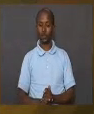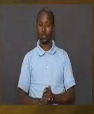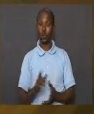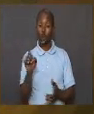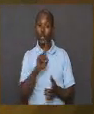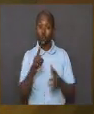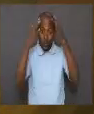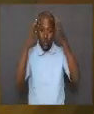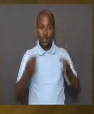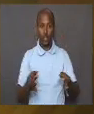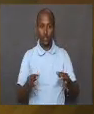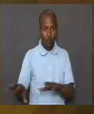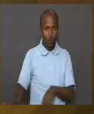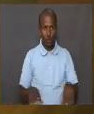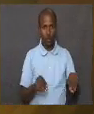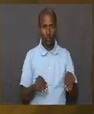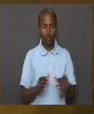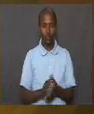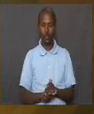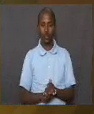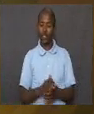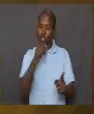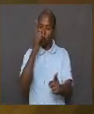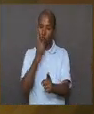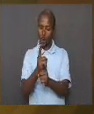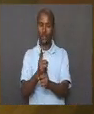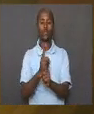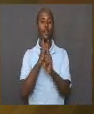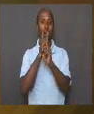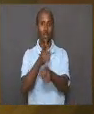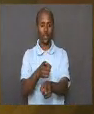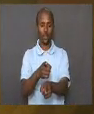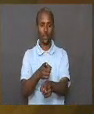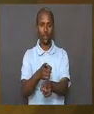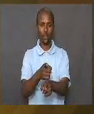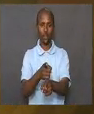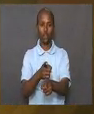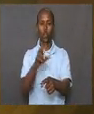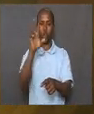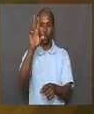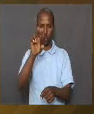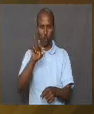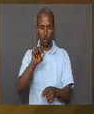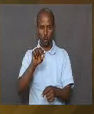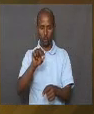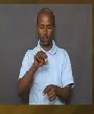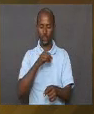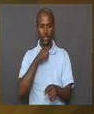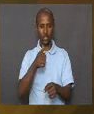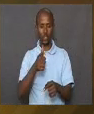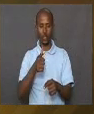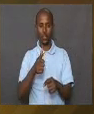What did you decide, students? The correct answer is that no, it does